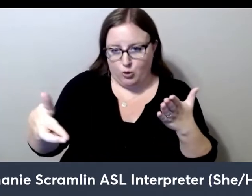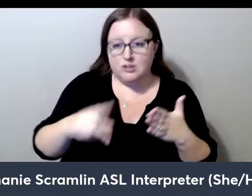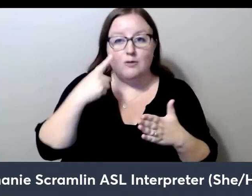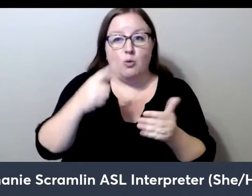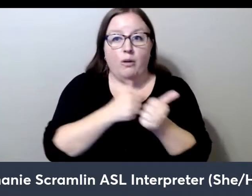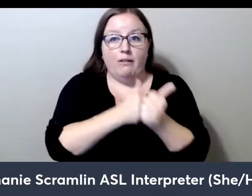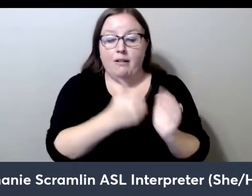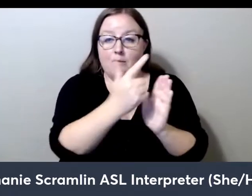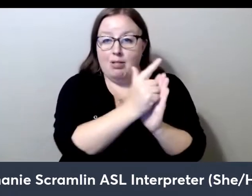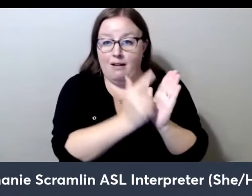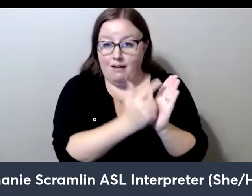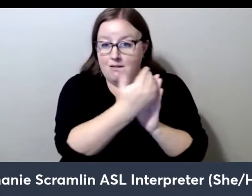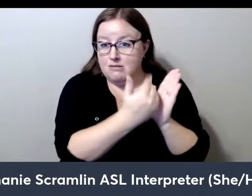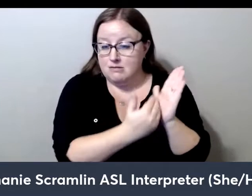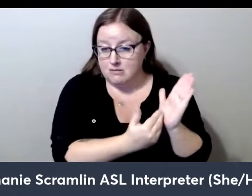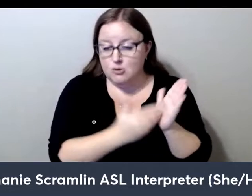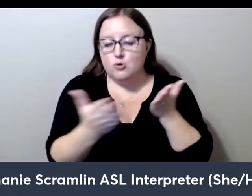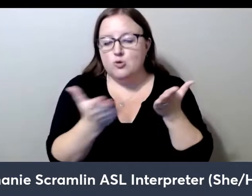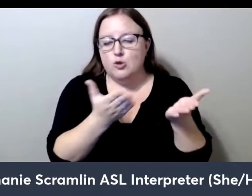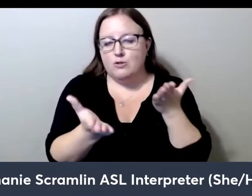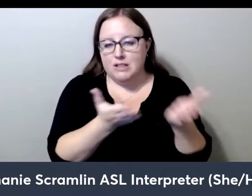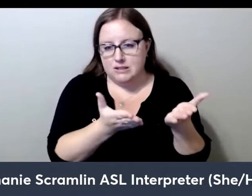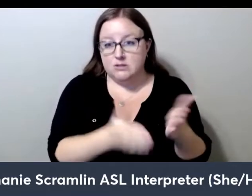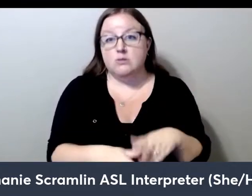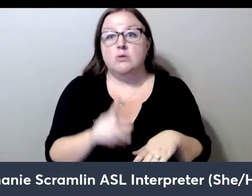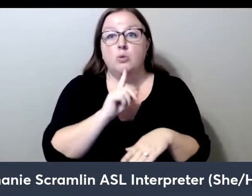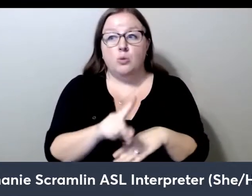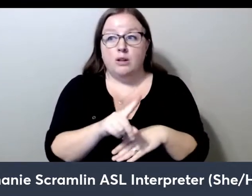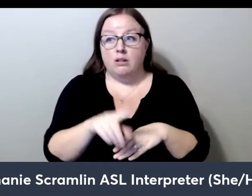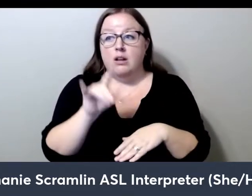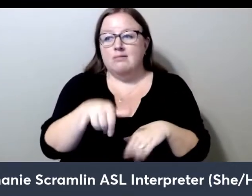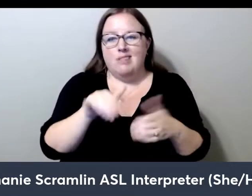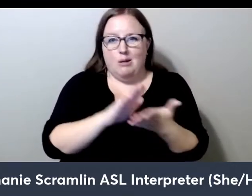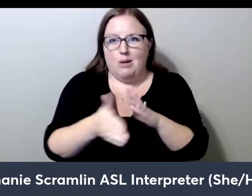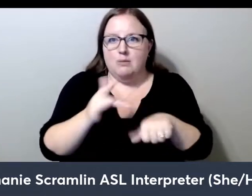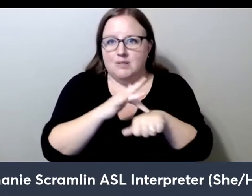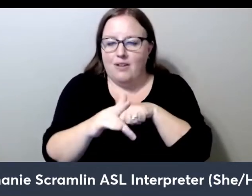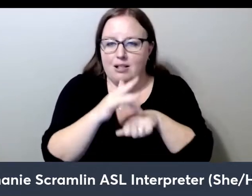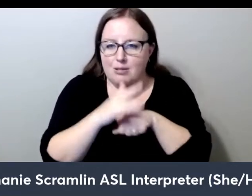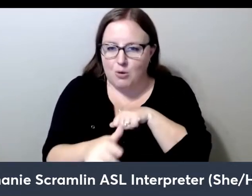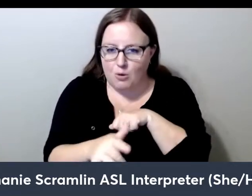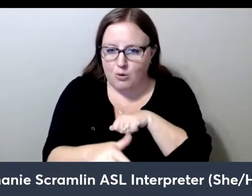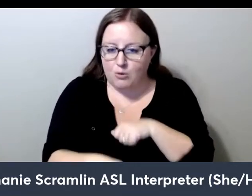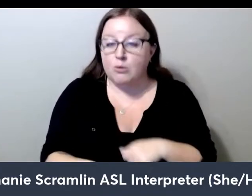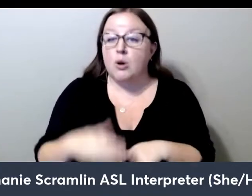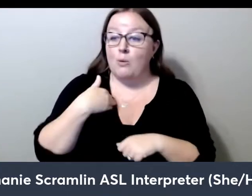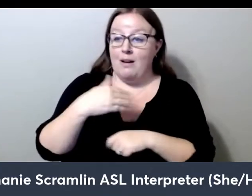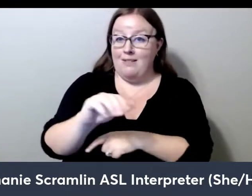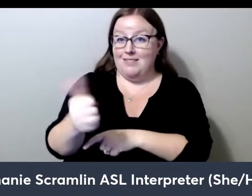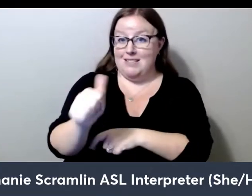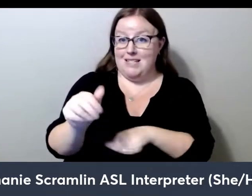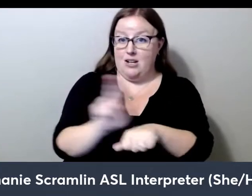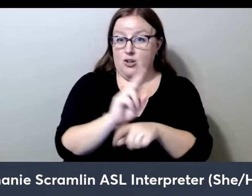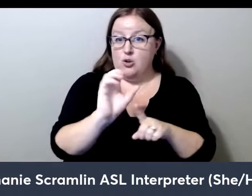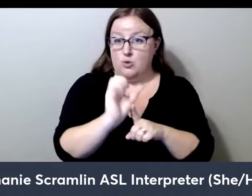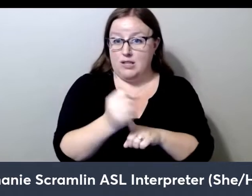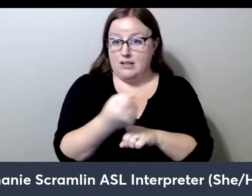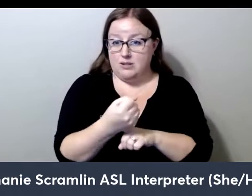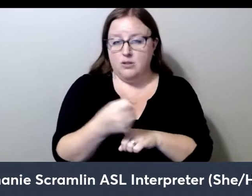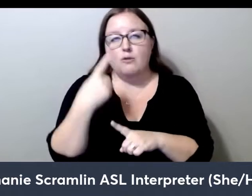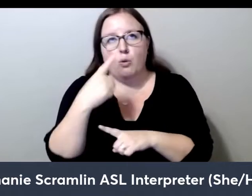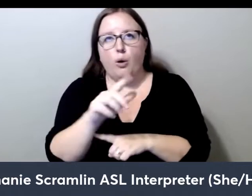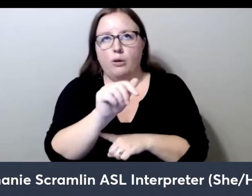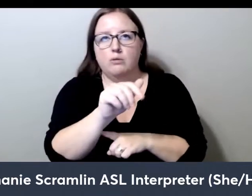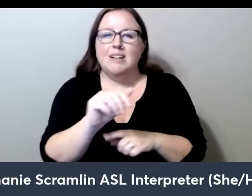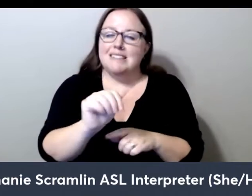compliance service to make those visible. So we have 10 use cases 10 AWS